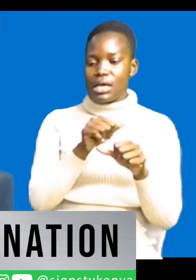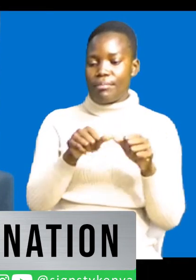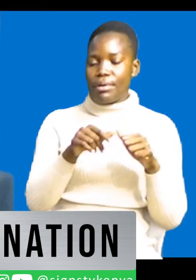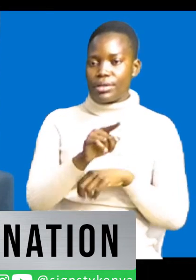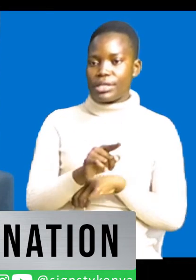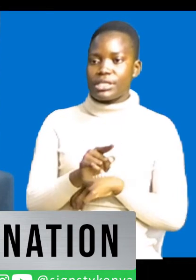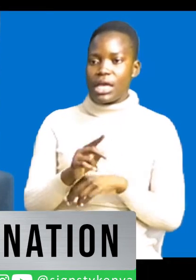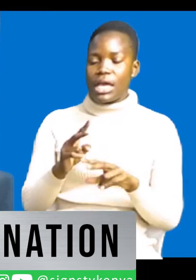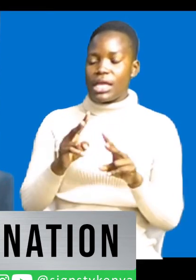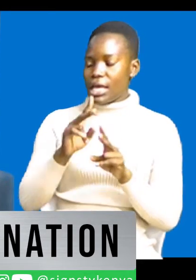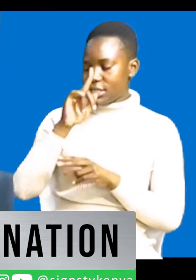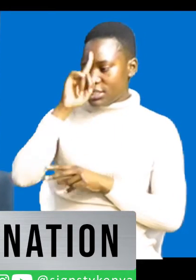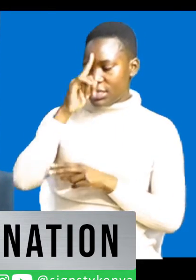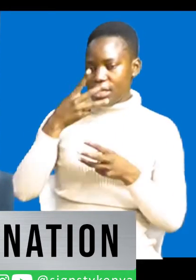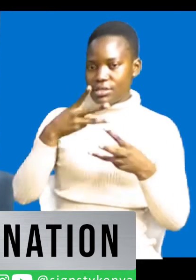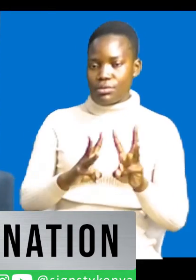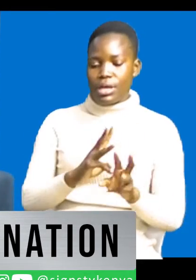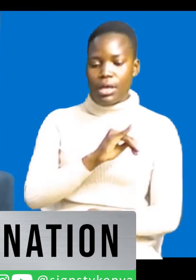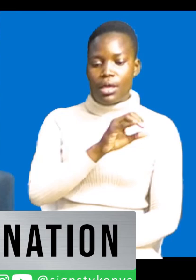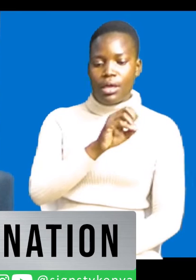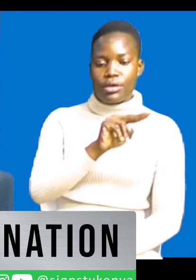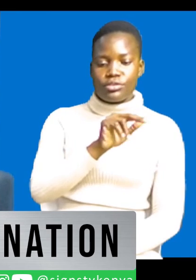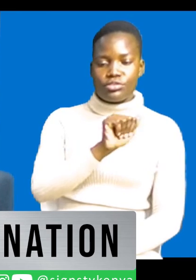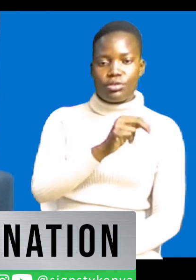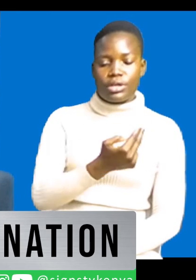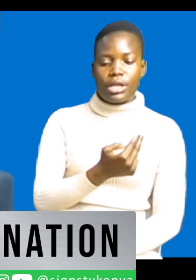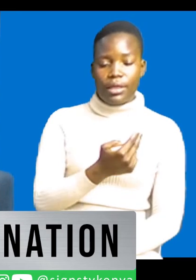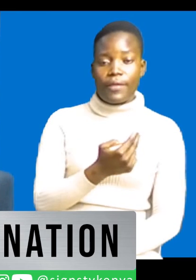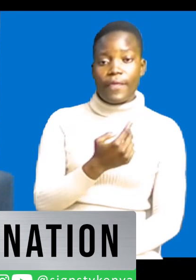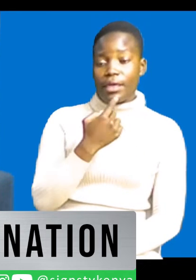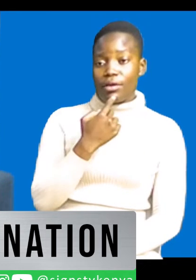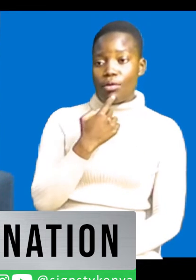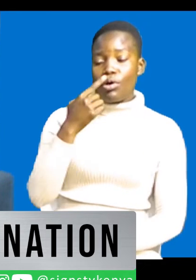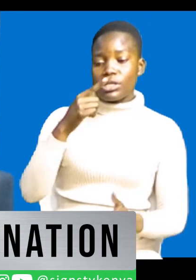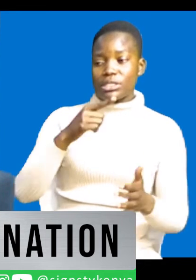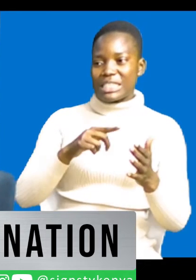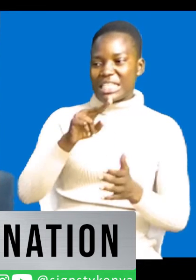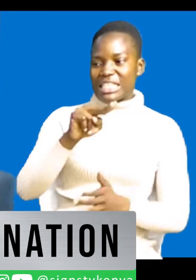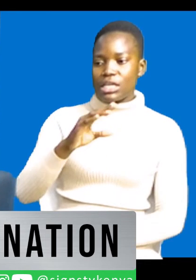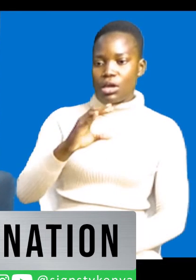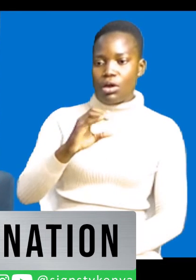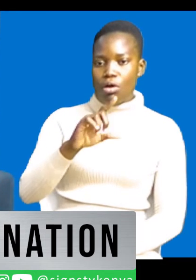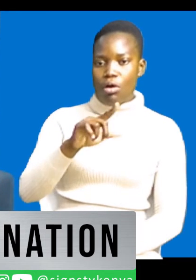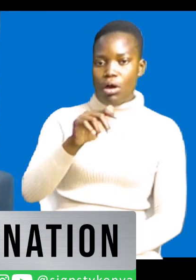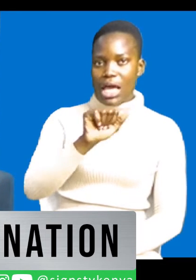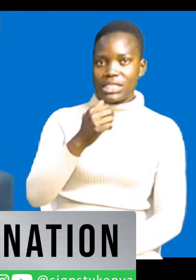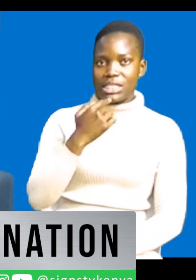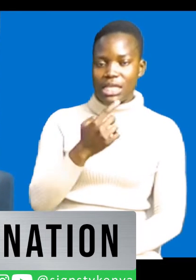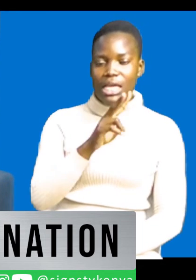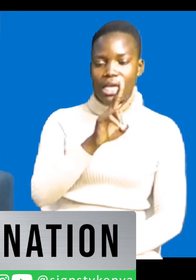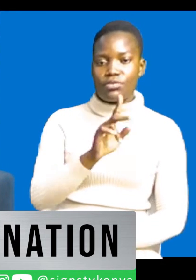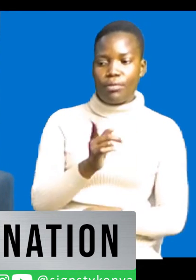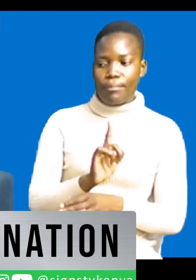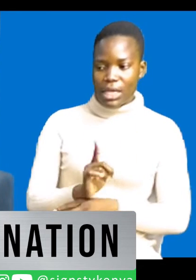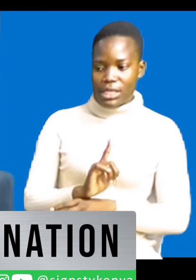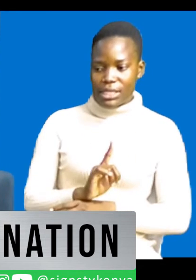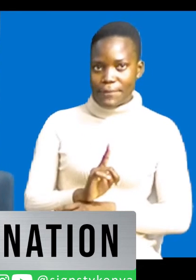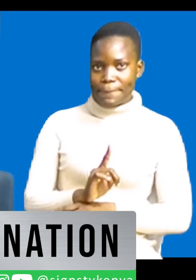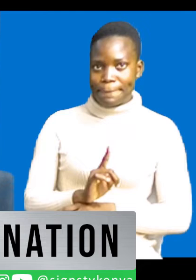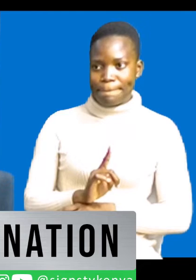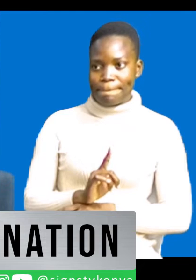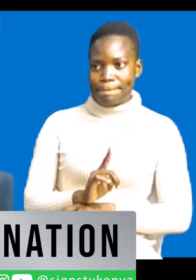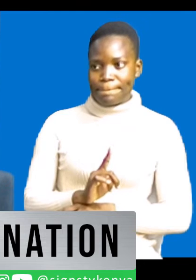a very serious manner. Actually, John, like Nicholas is saying, ni ile tu in 2 minutes. Just